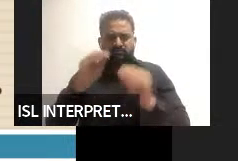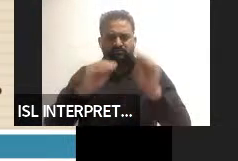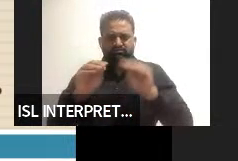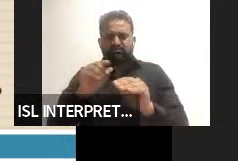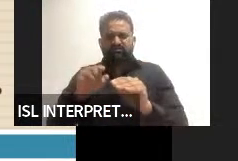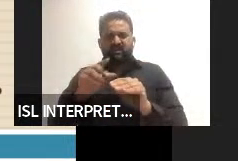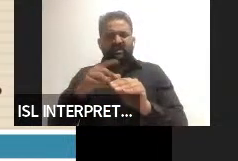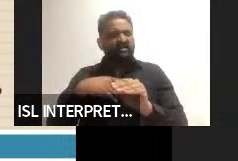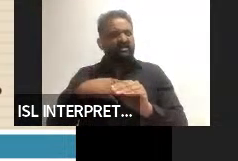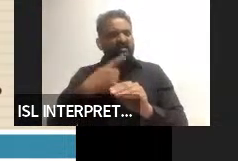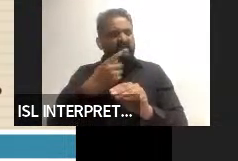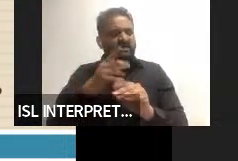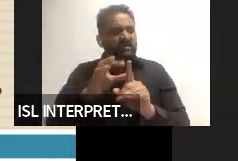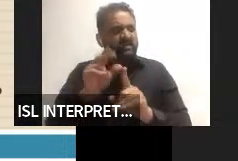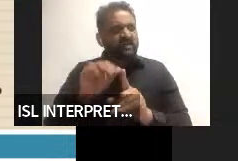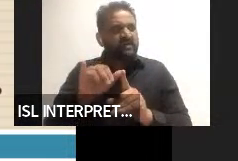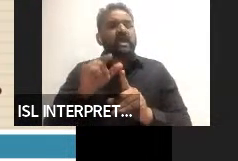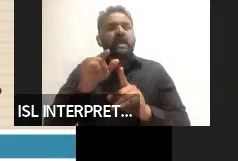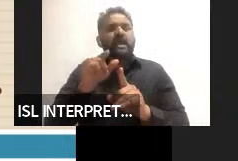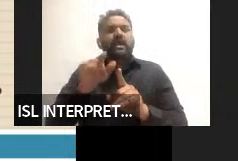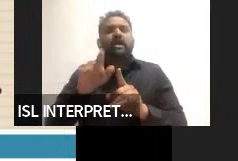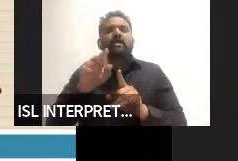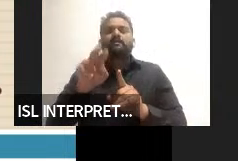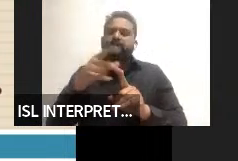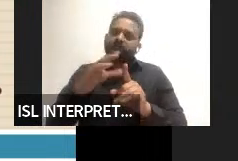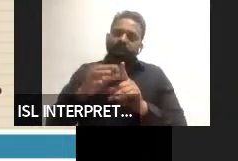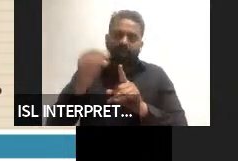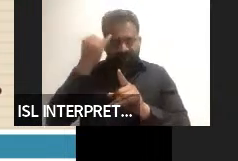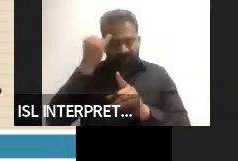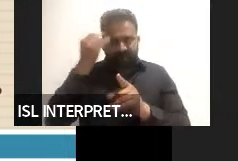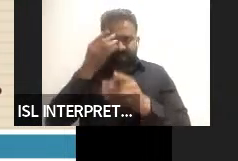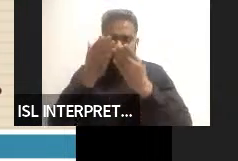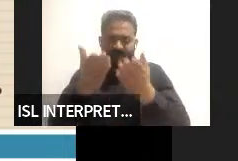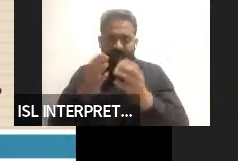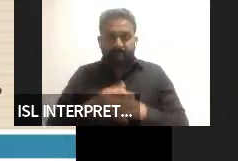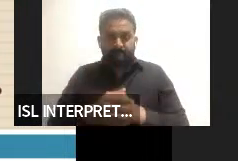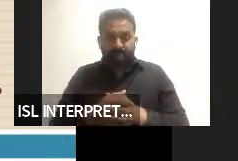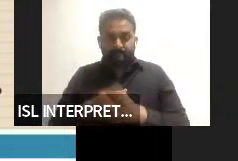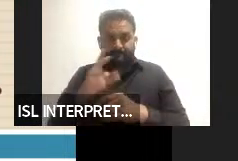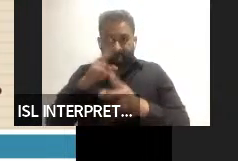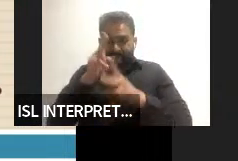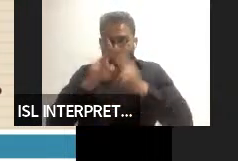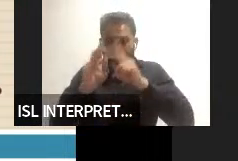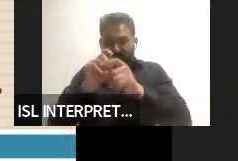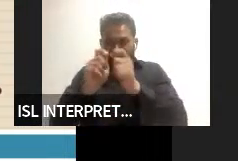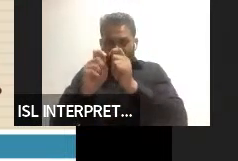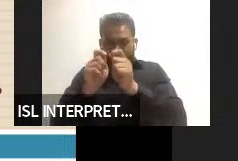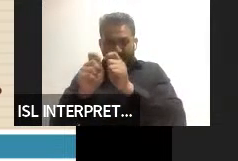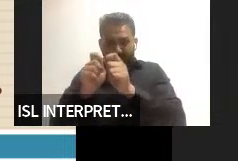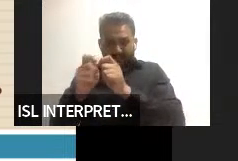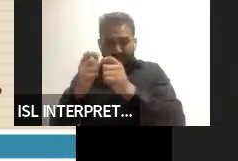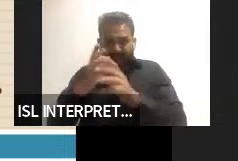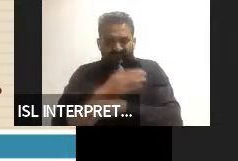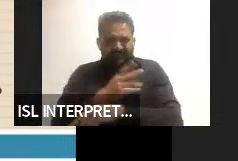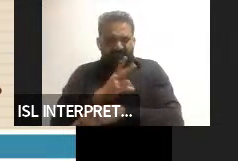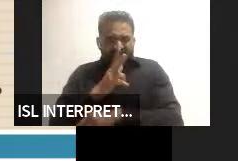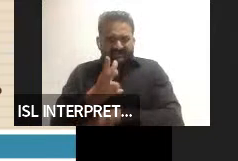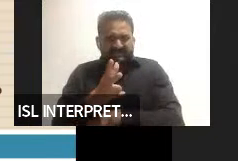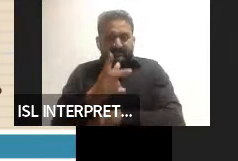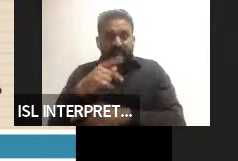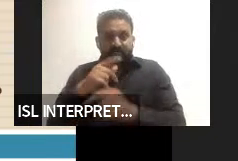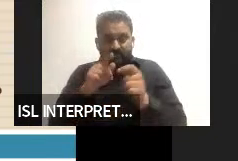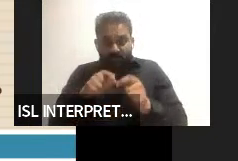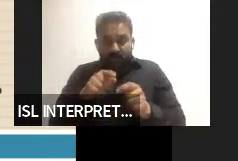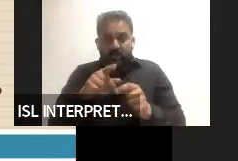do that. And therefore you can take it out. So even after the editing, which I have suggested, you do this kind of